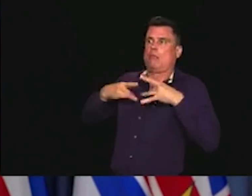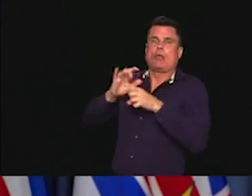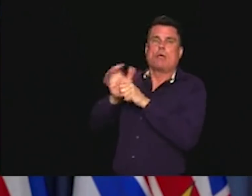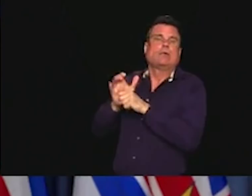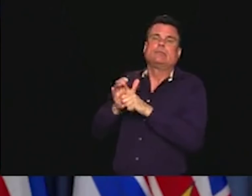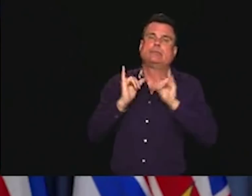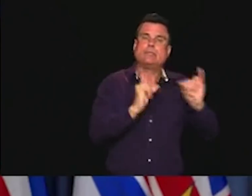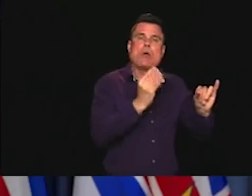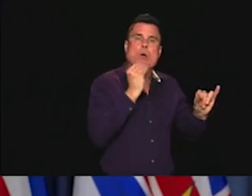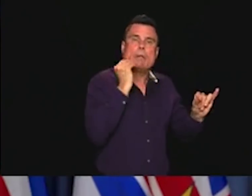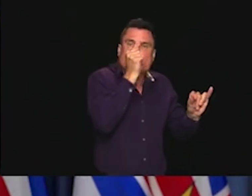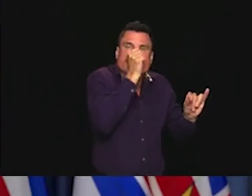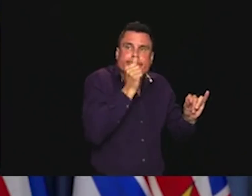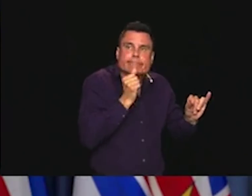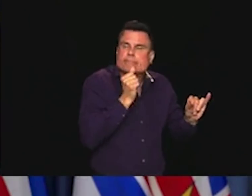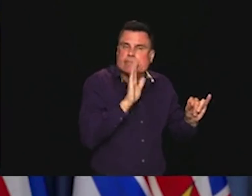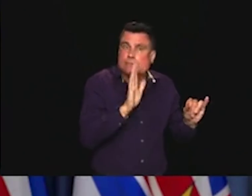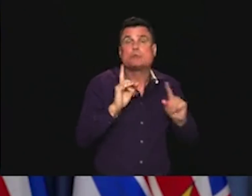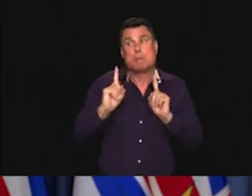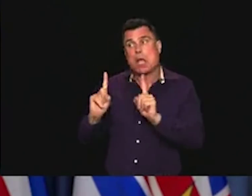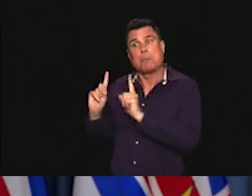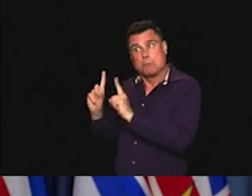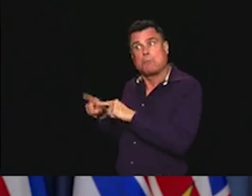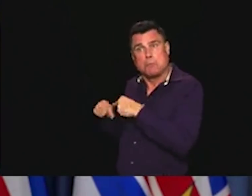Again, yesterday, just under